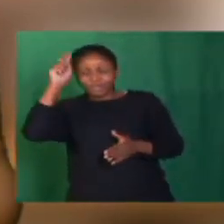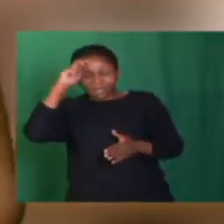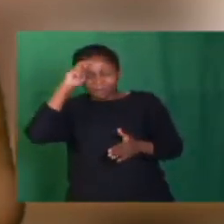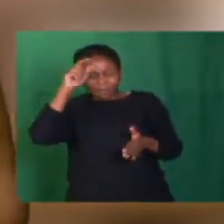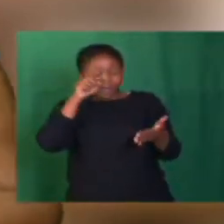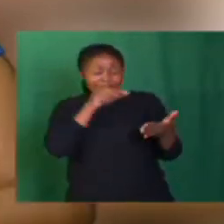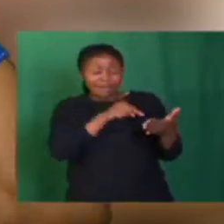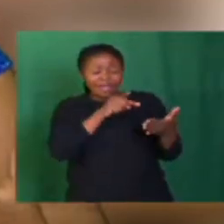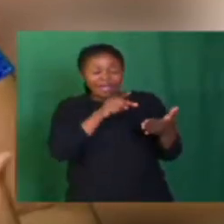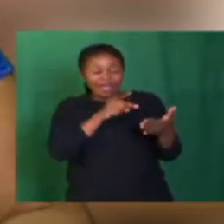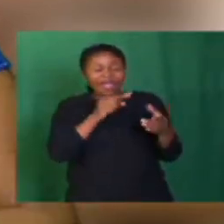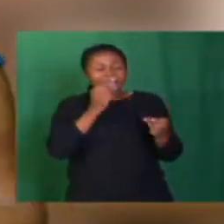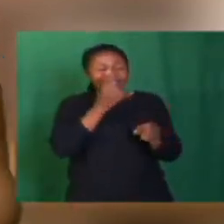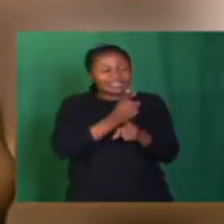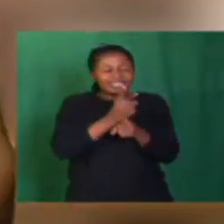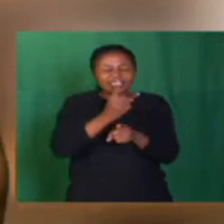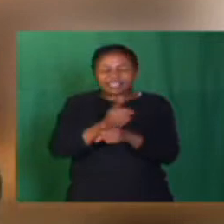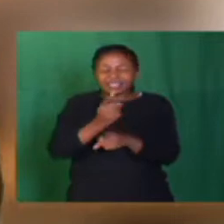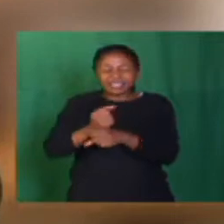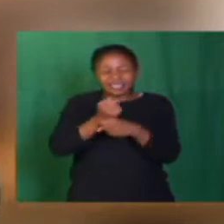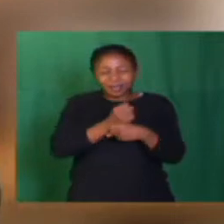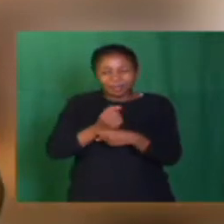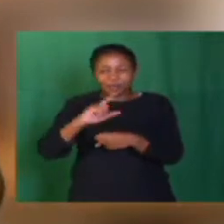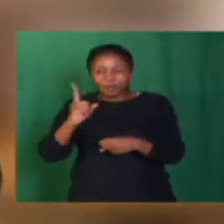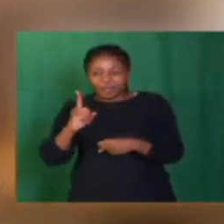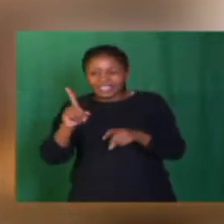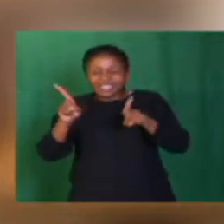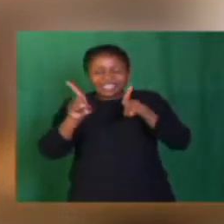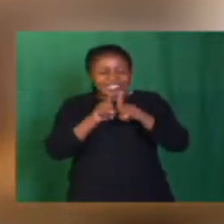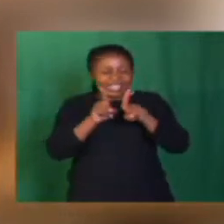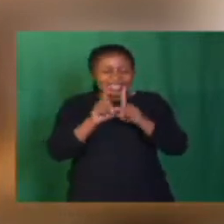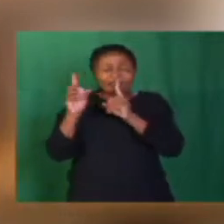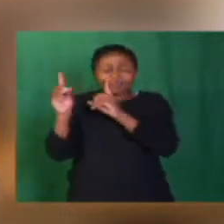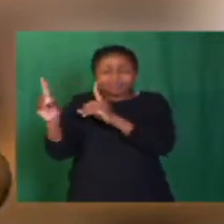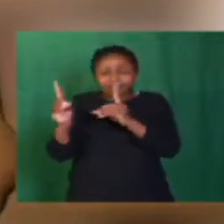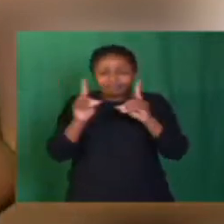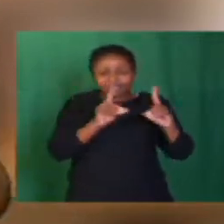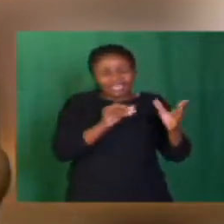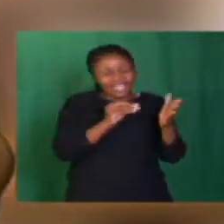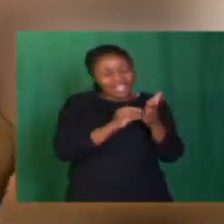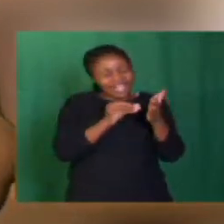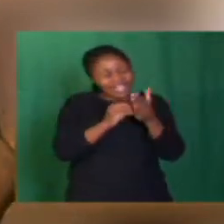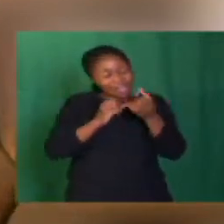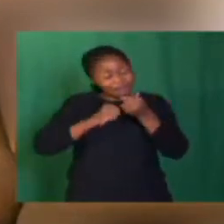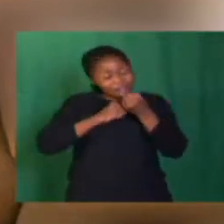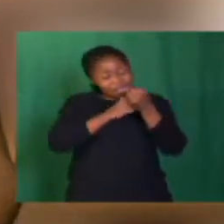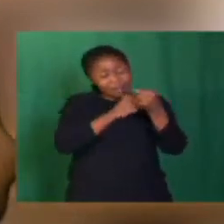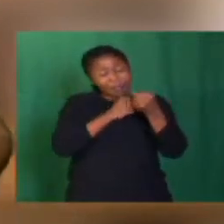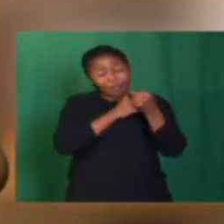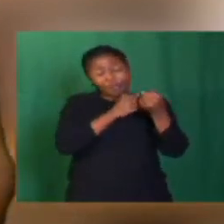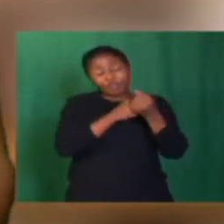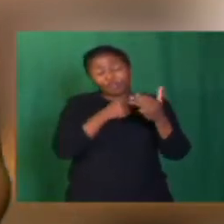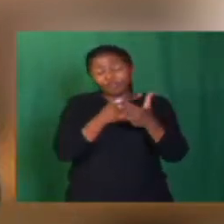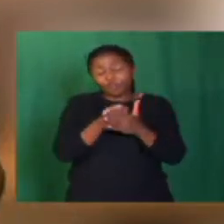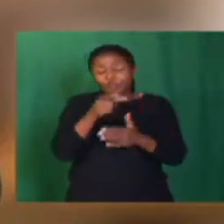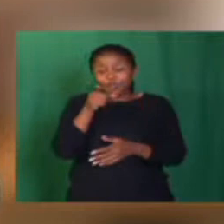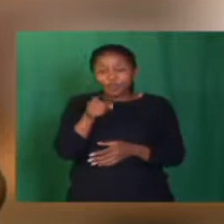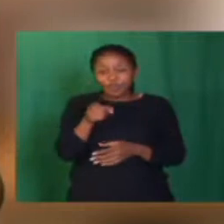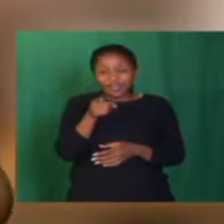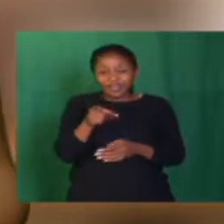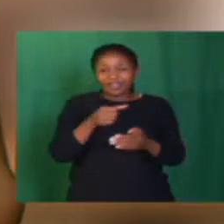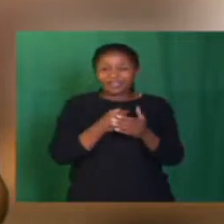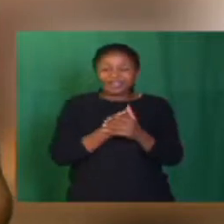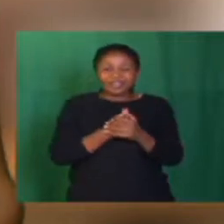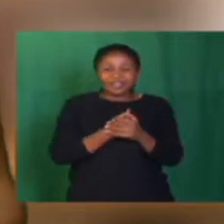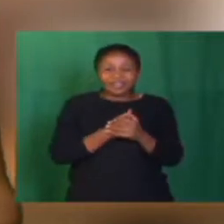had support from your teacher. You have had support that the things that you are thinking are actually appropriate and relevant with the